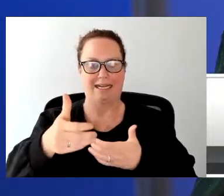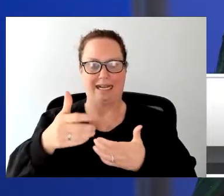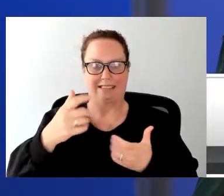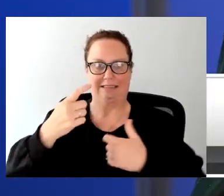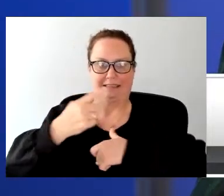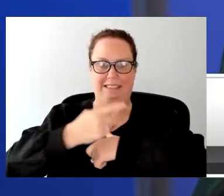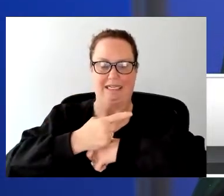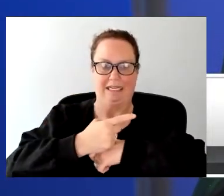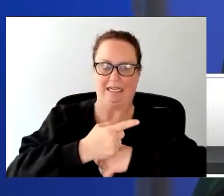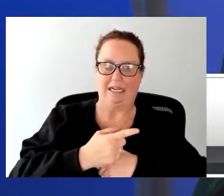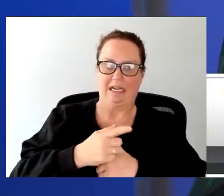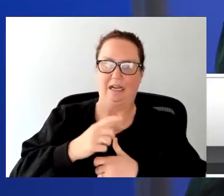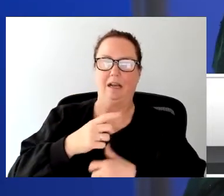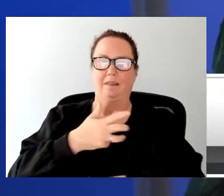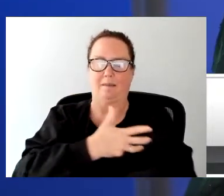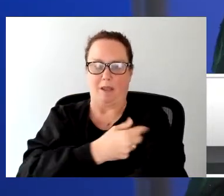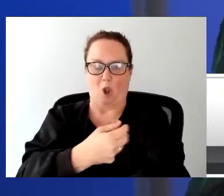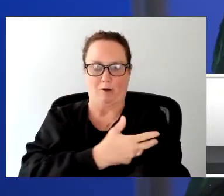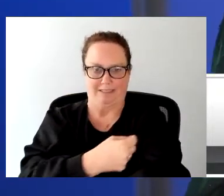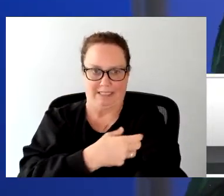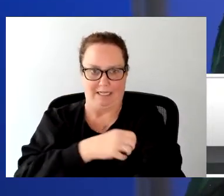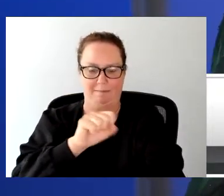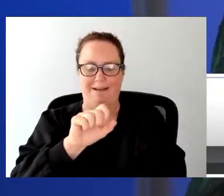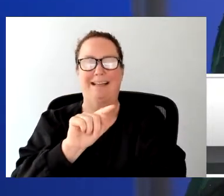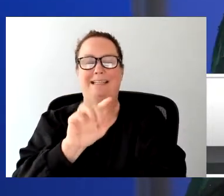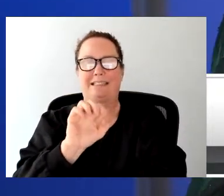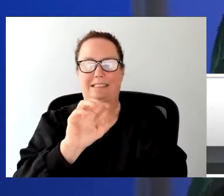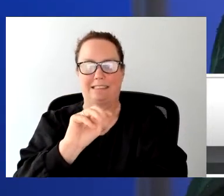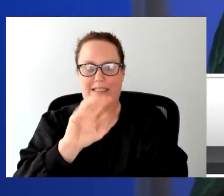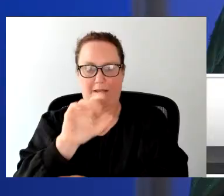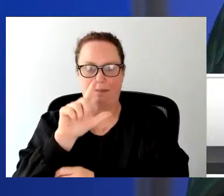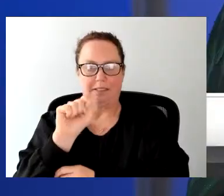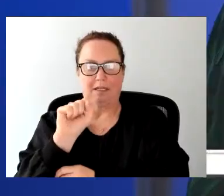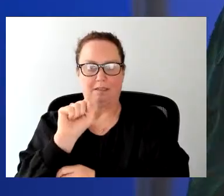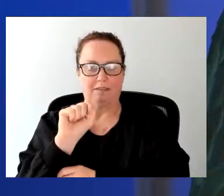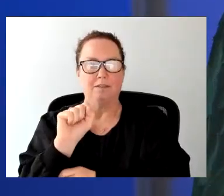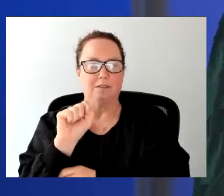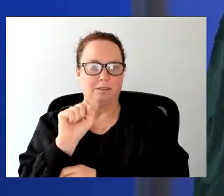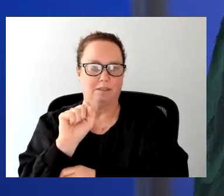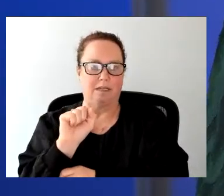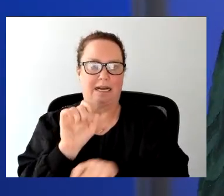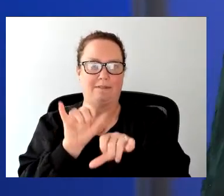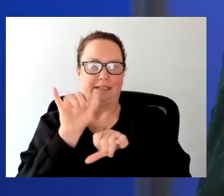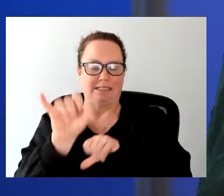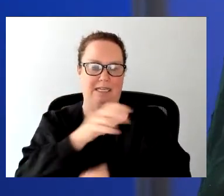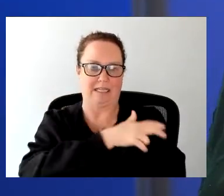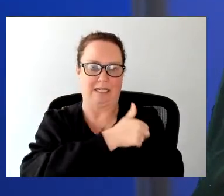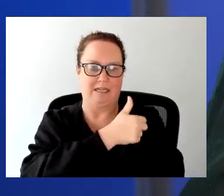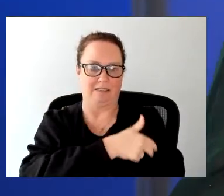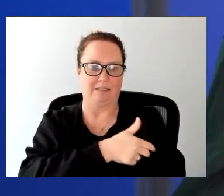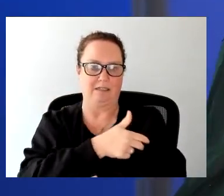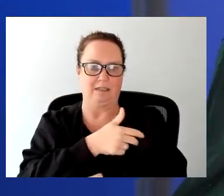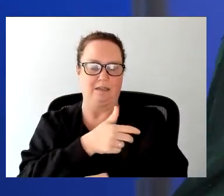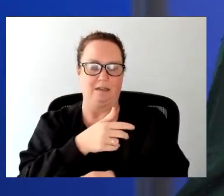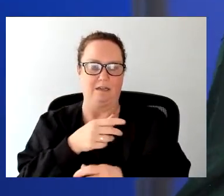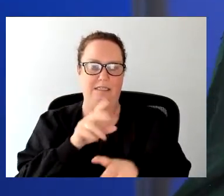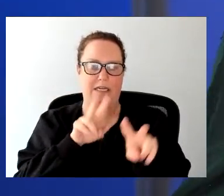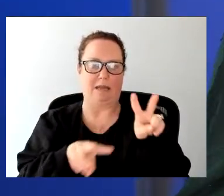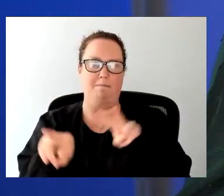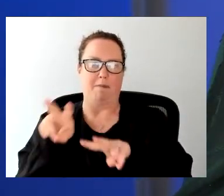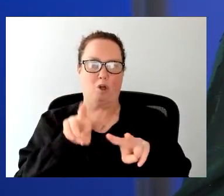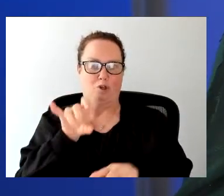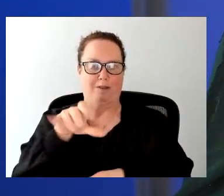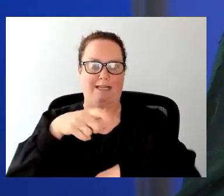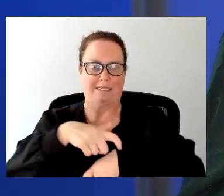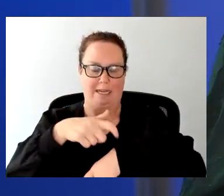be harvesting my stem cells. And I have to stay in the hospital to get monitored during that time. And then